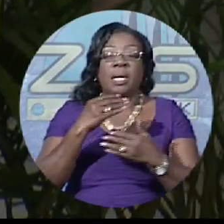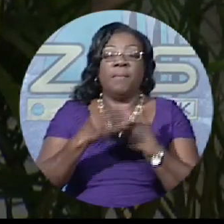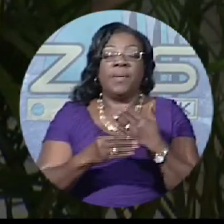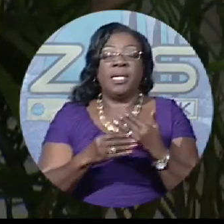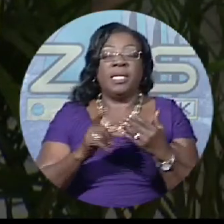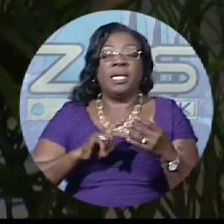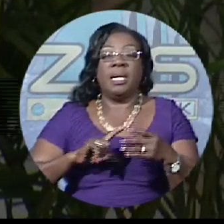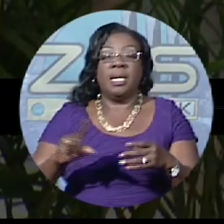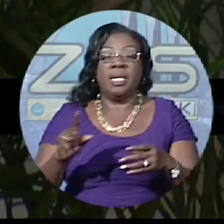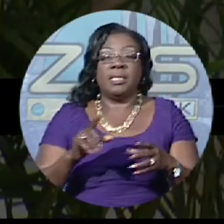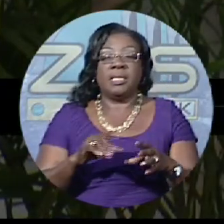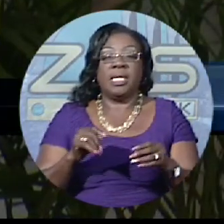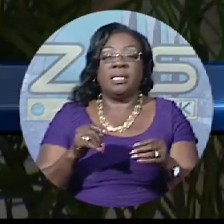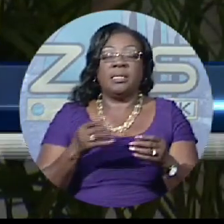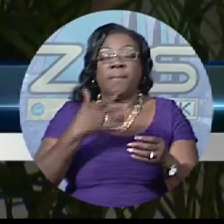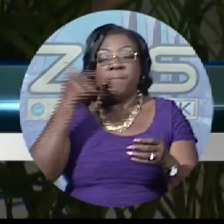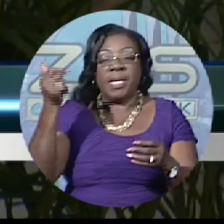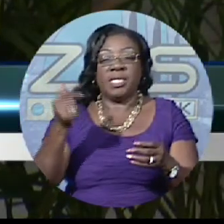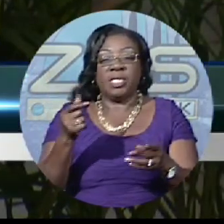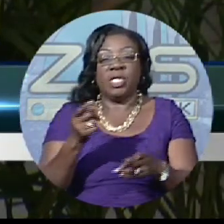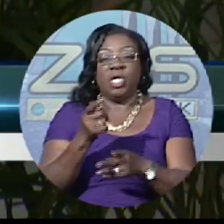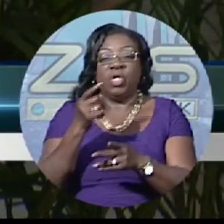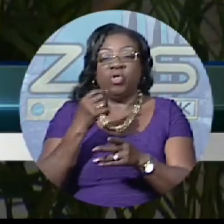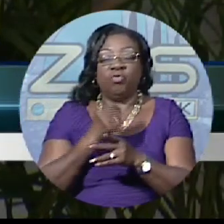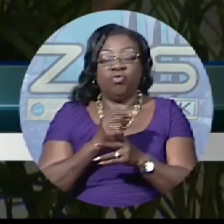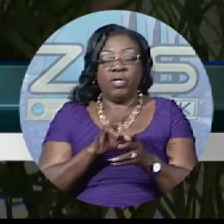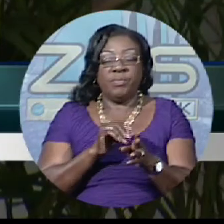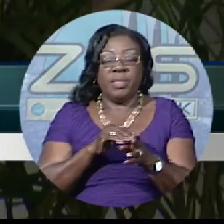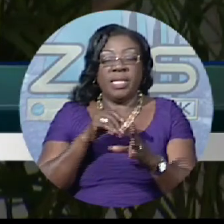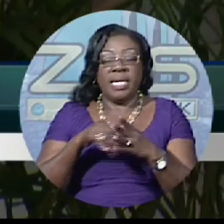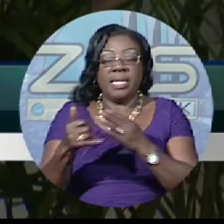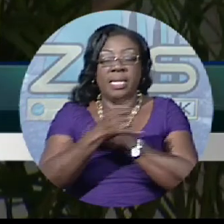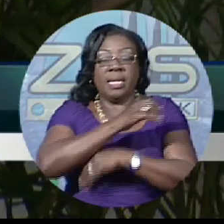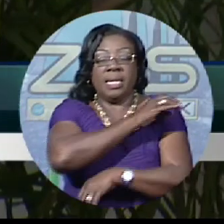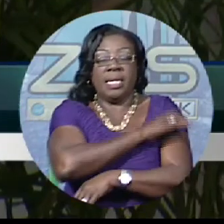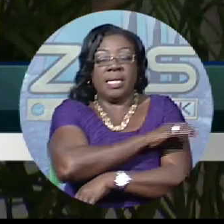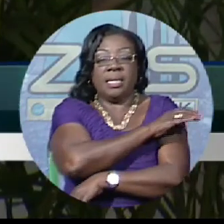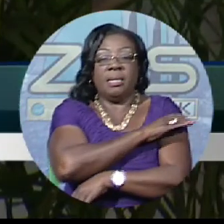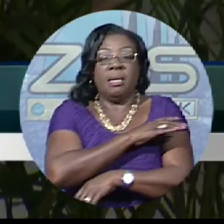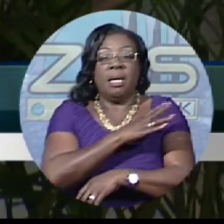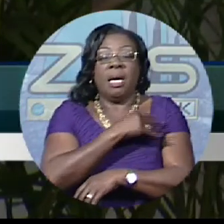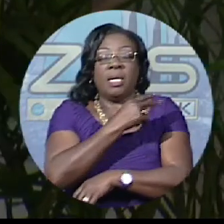Let's get the state-of-the-art diagnostic equipment we need in the clinics and get the new treatment protocols.